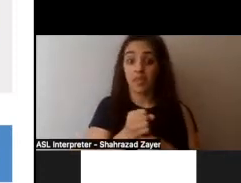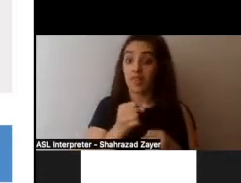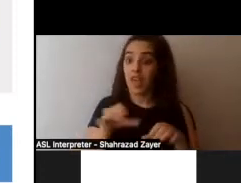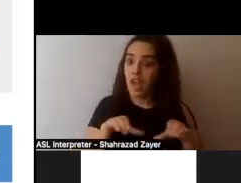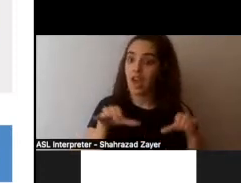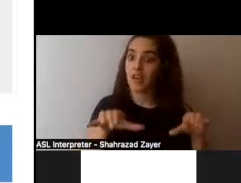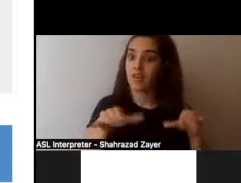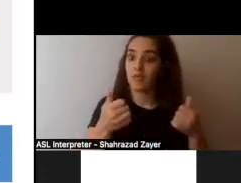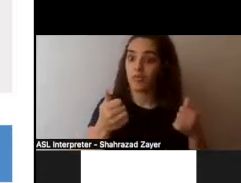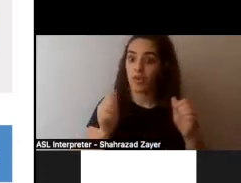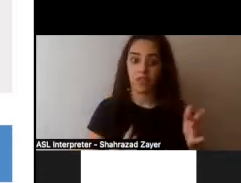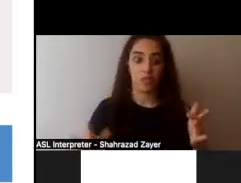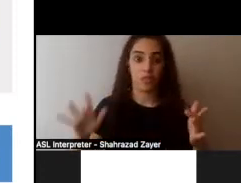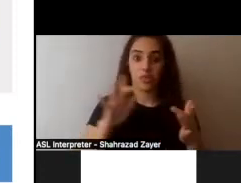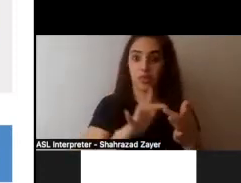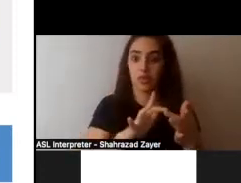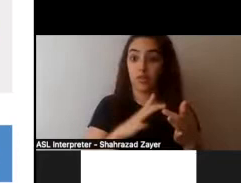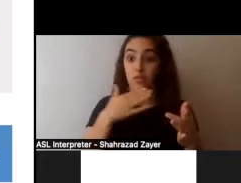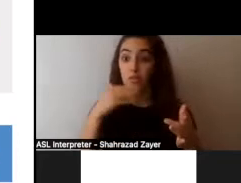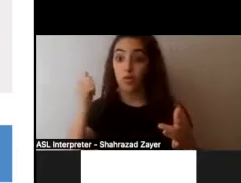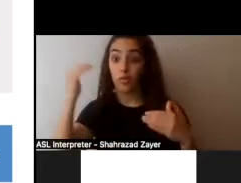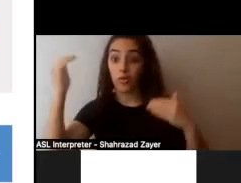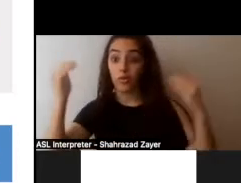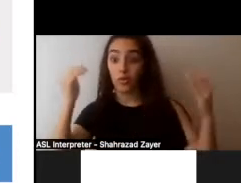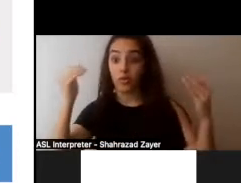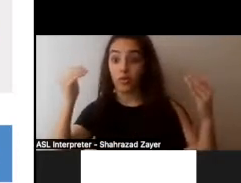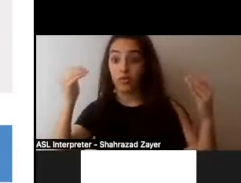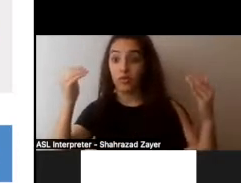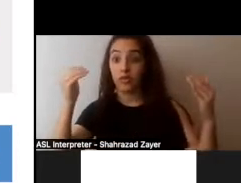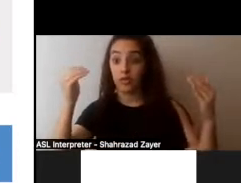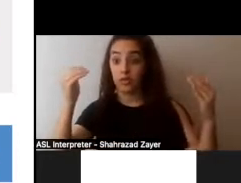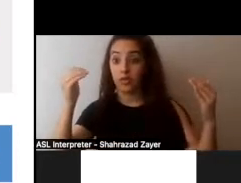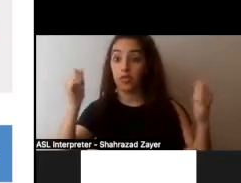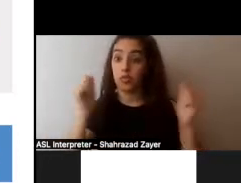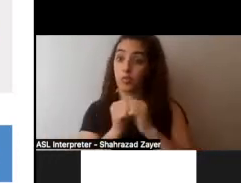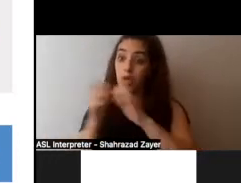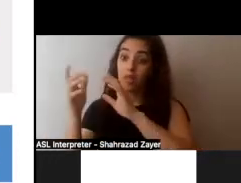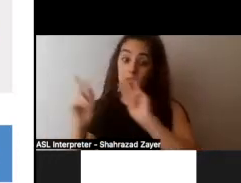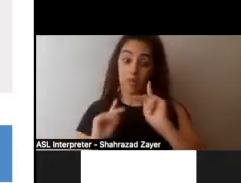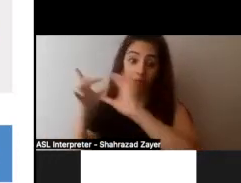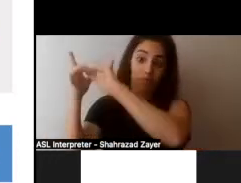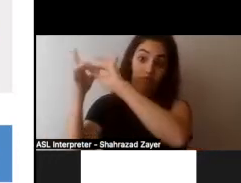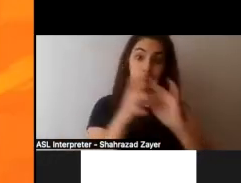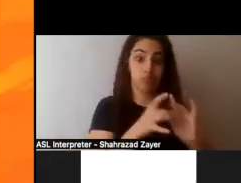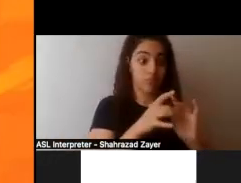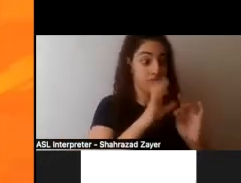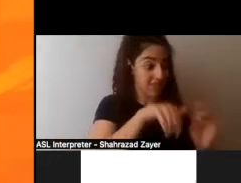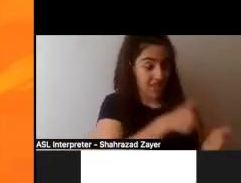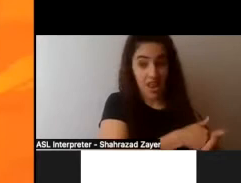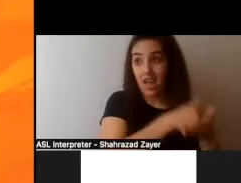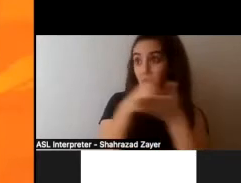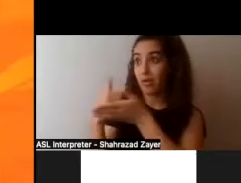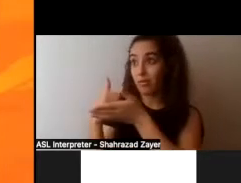connect older adults and with people that can help them address social